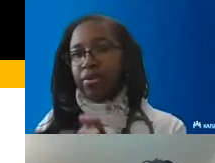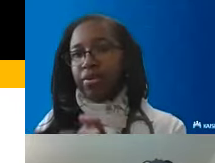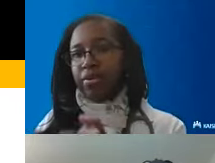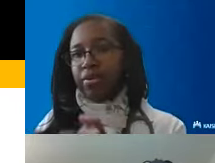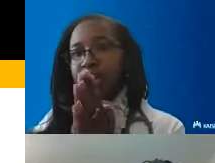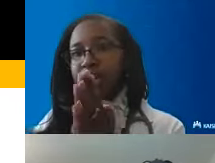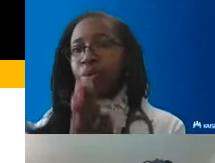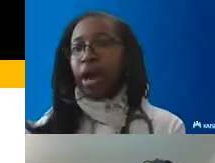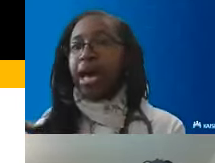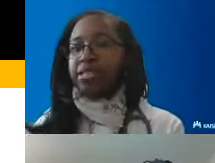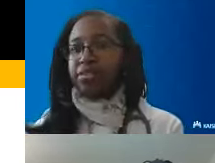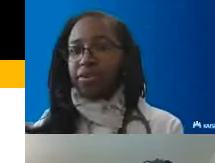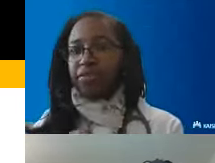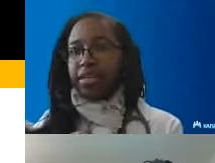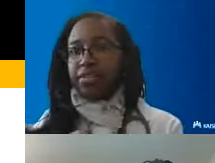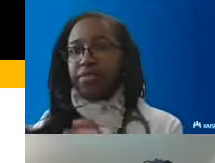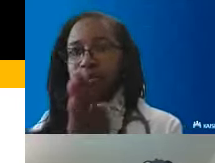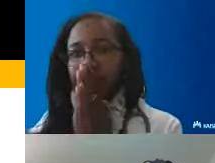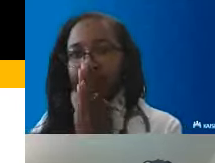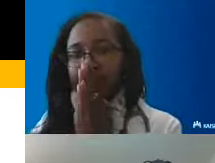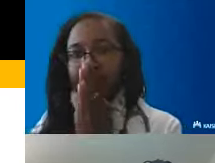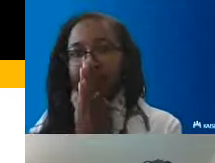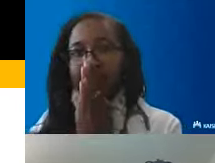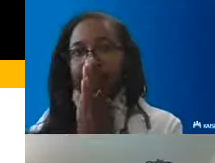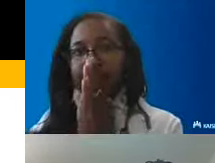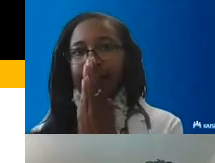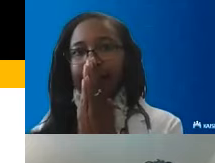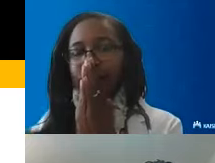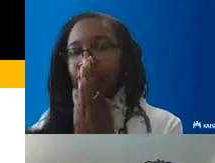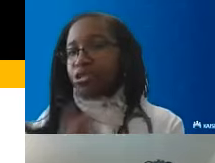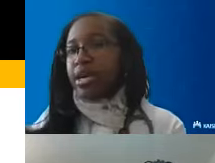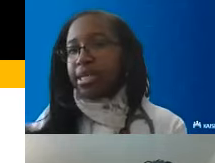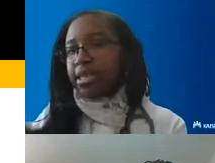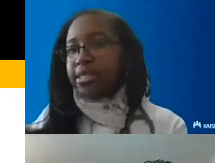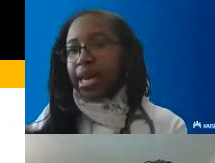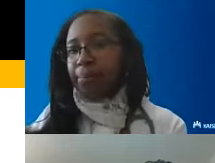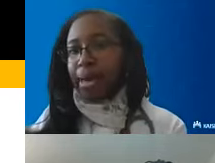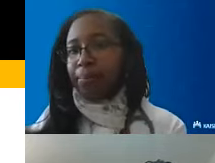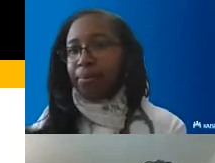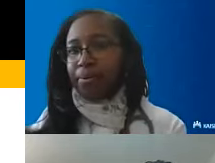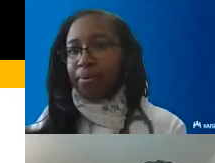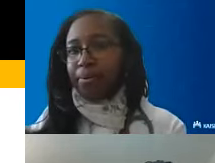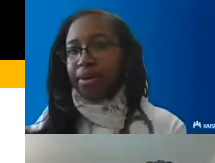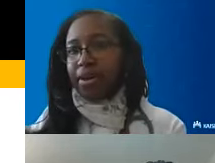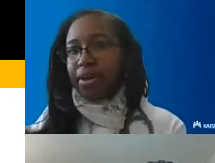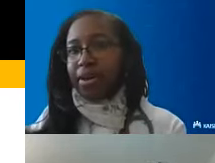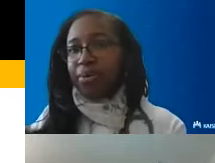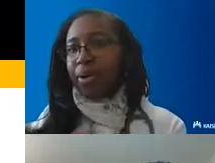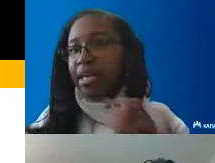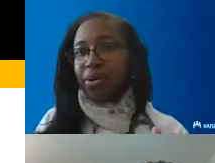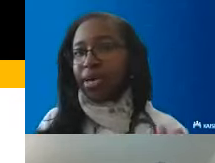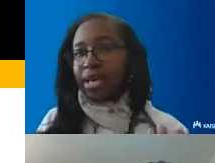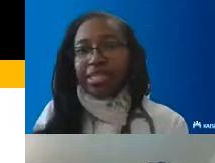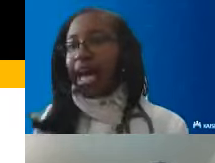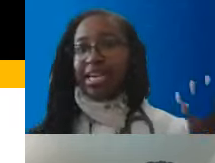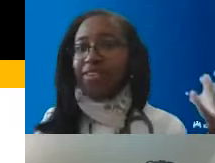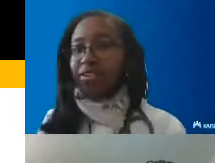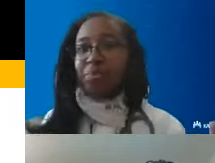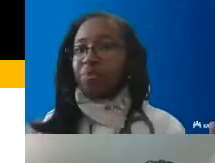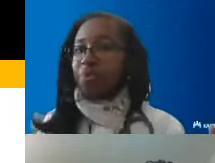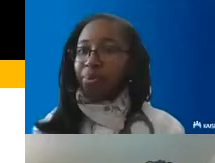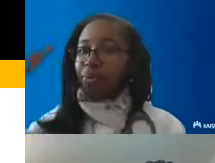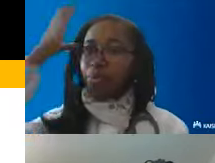treatment, if you had severe effects of COVID, you're trusting the same people, right? So it's not